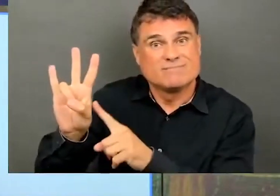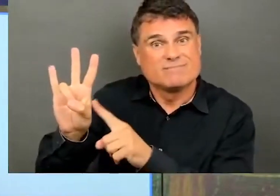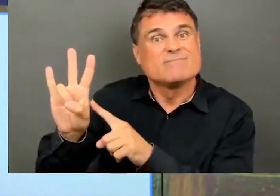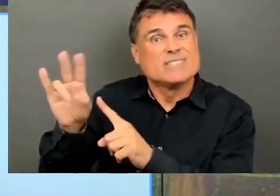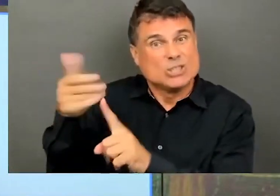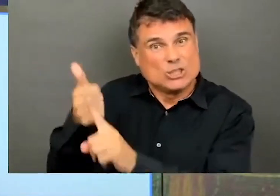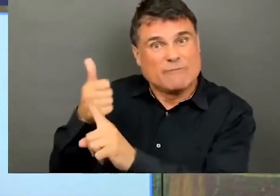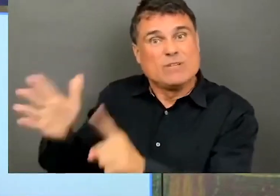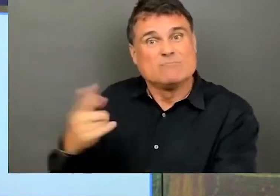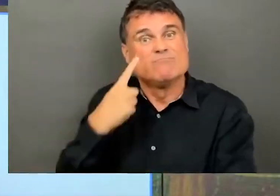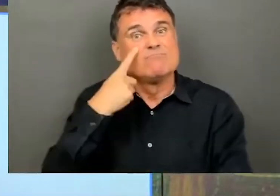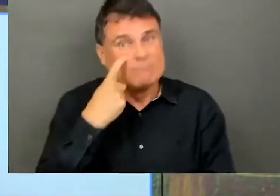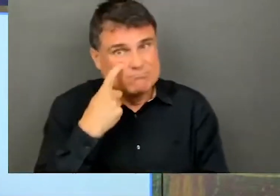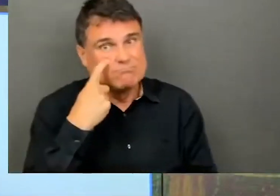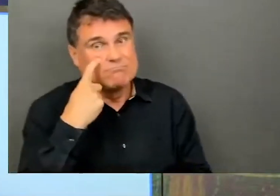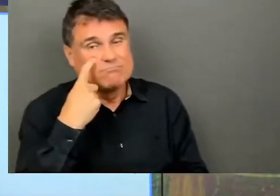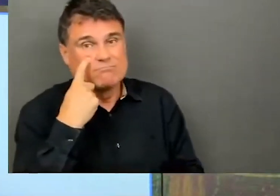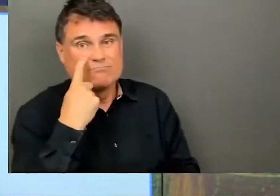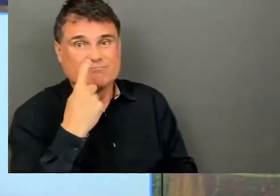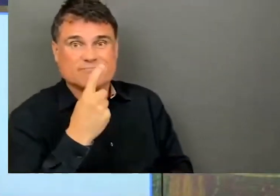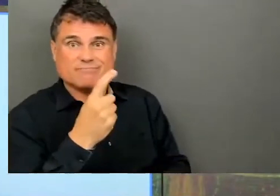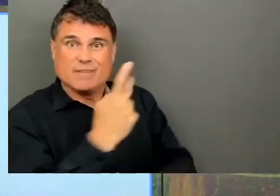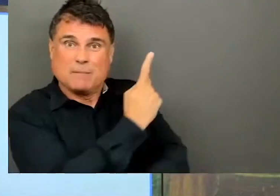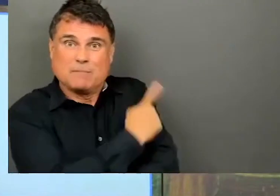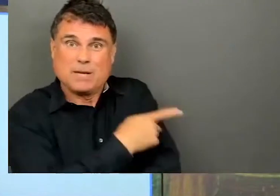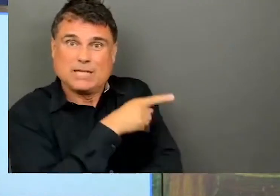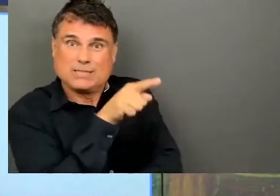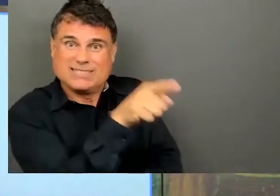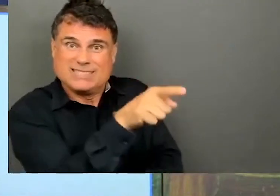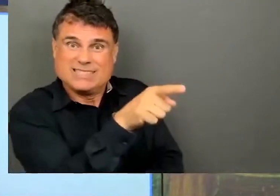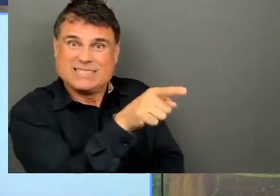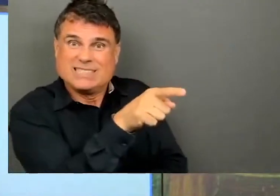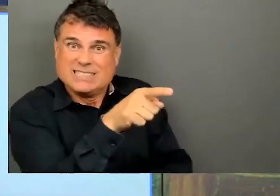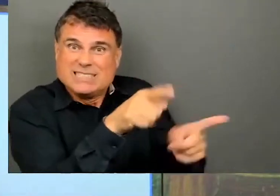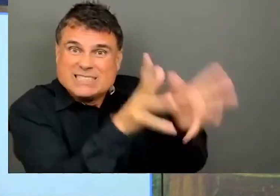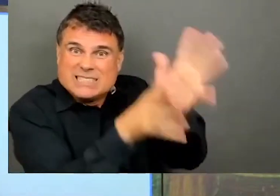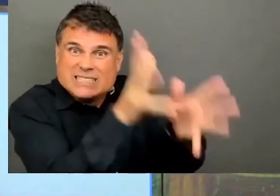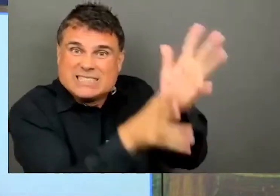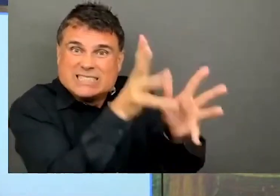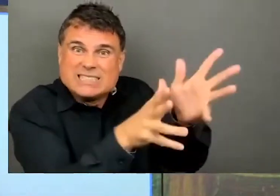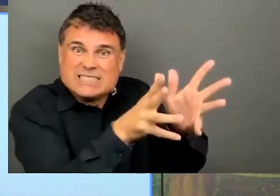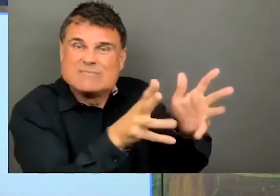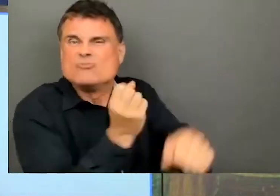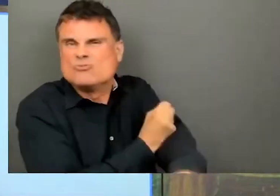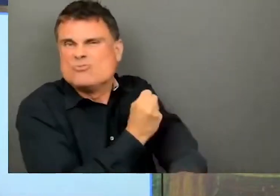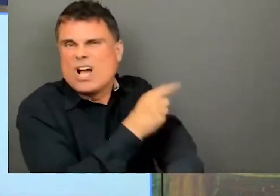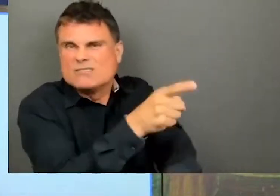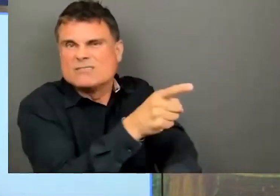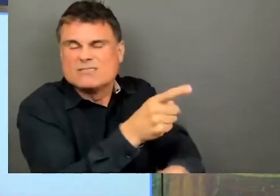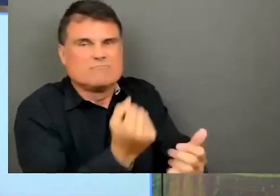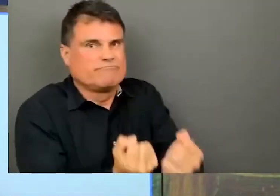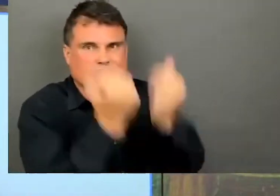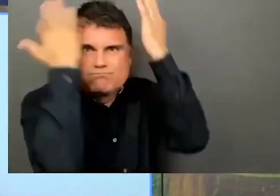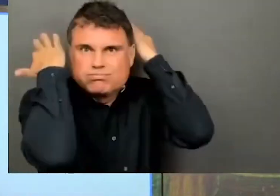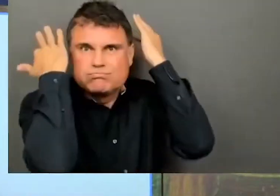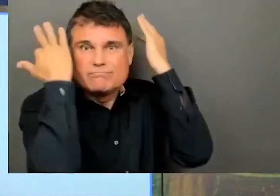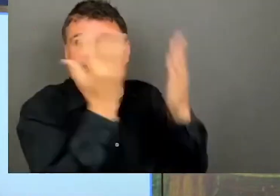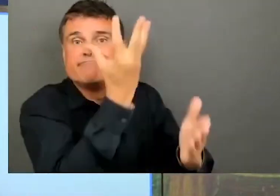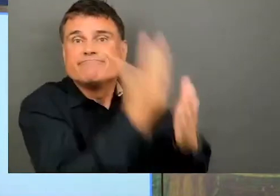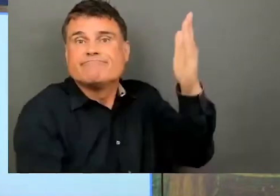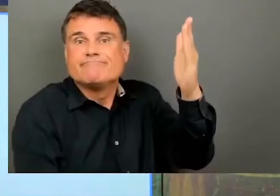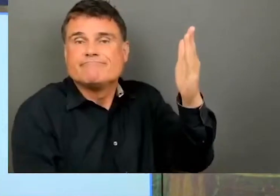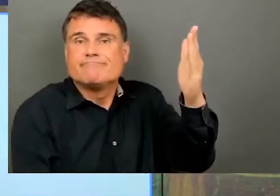Doctors of BC's policy statement on the drug overdose crisis from earlier this year encourages efforts to separate people from the